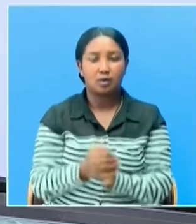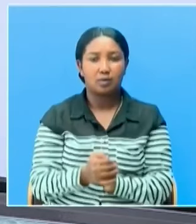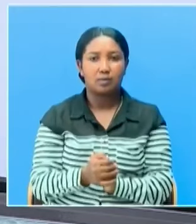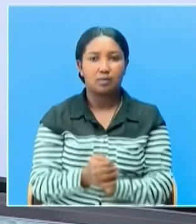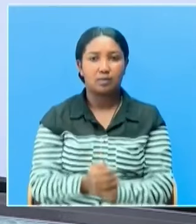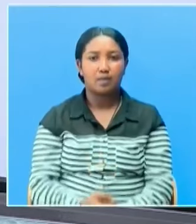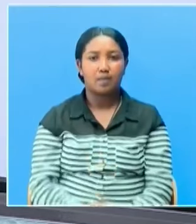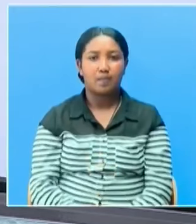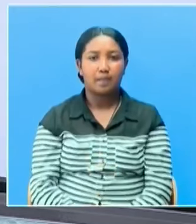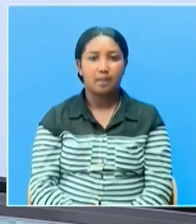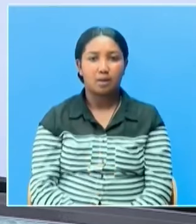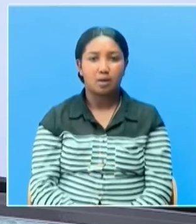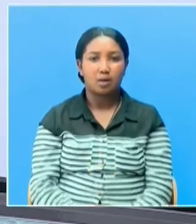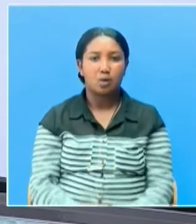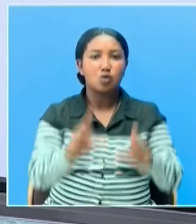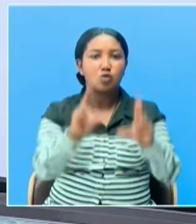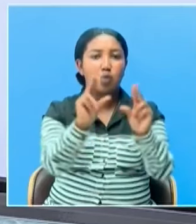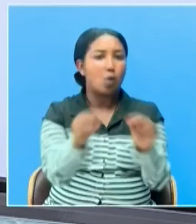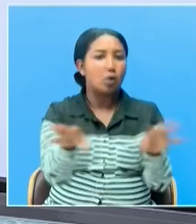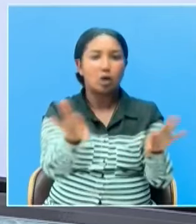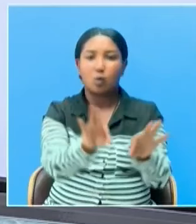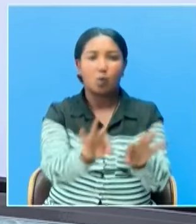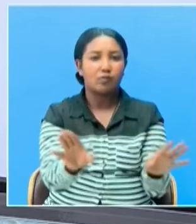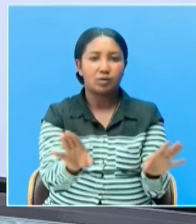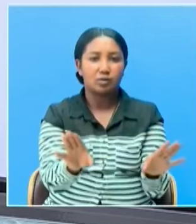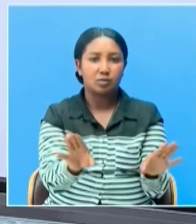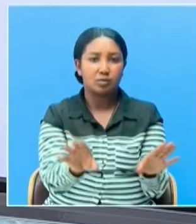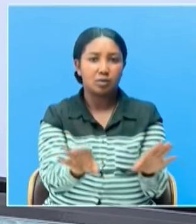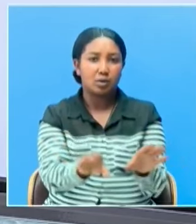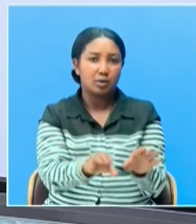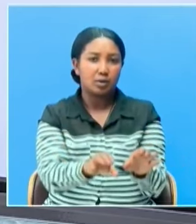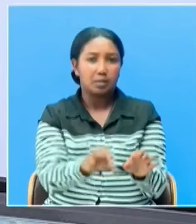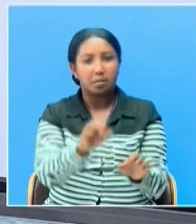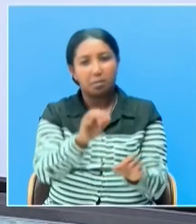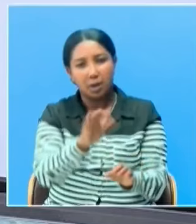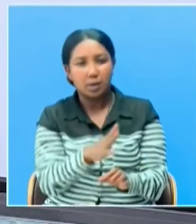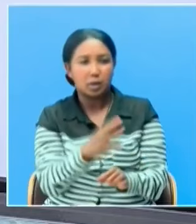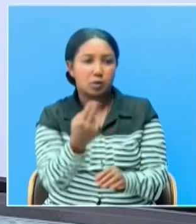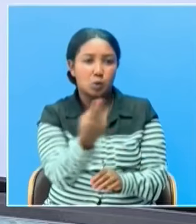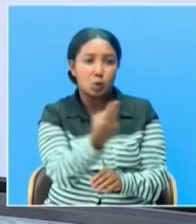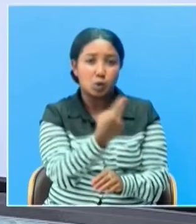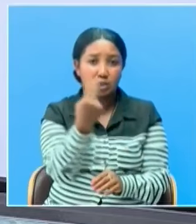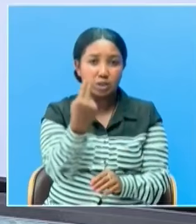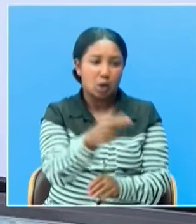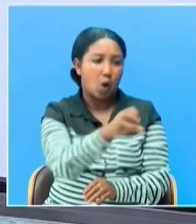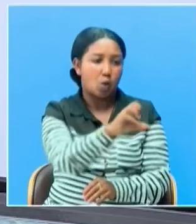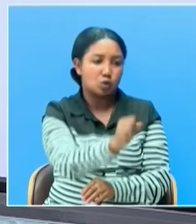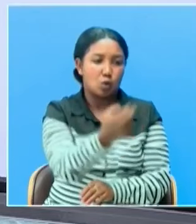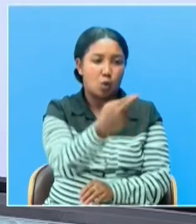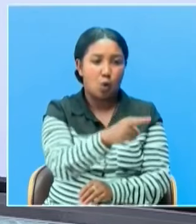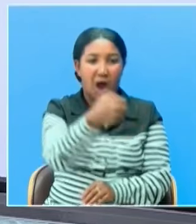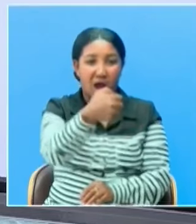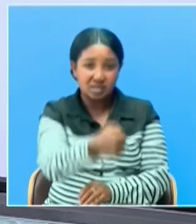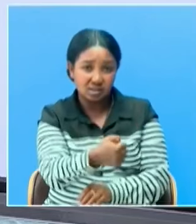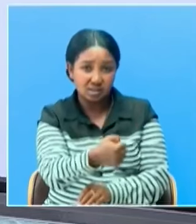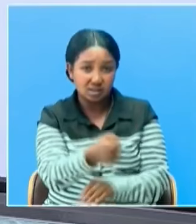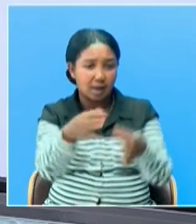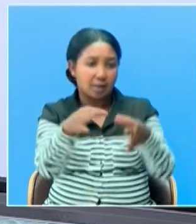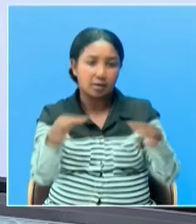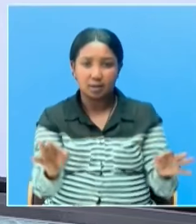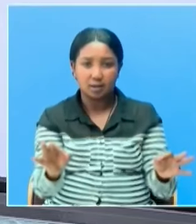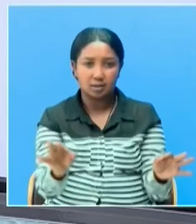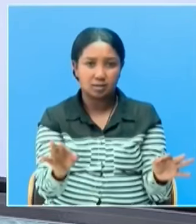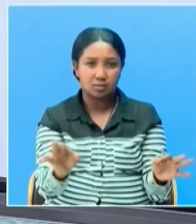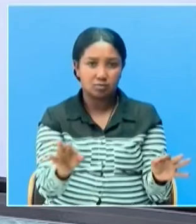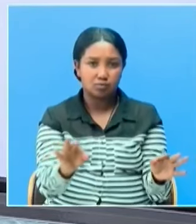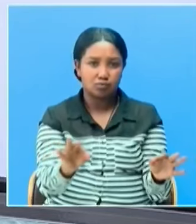used interchangeably. No need of maybe using so or as in a sentence.